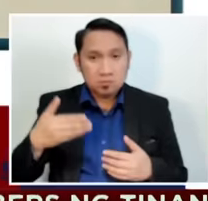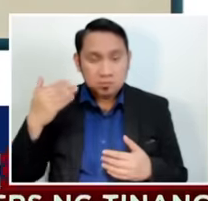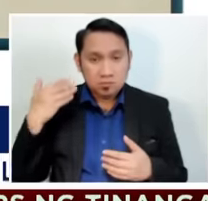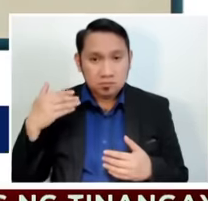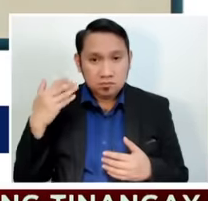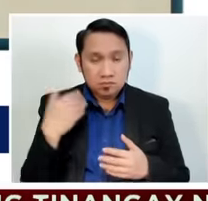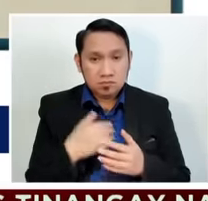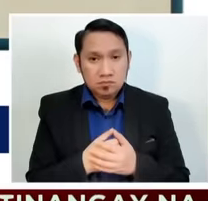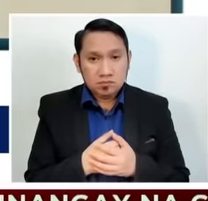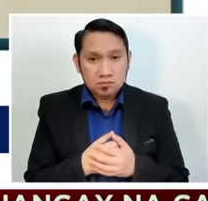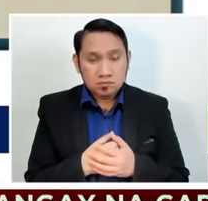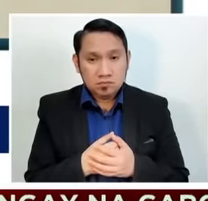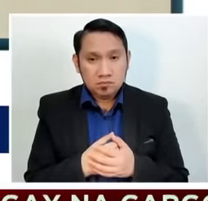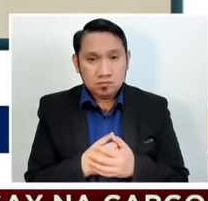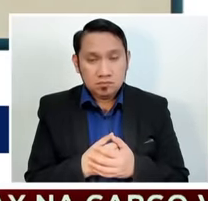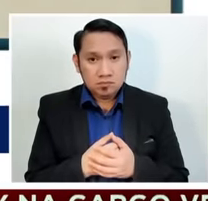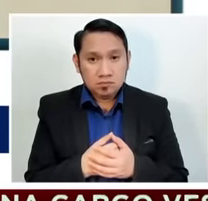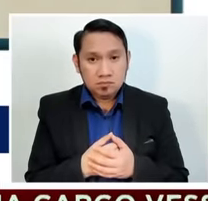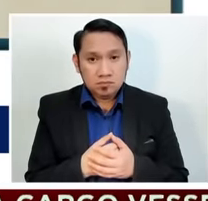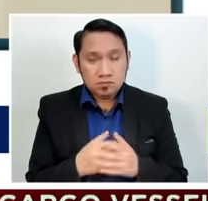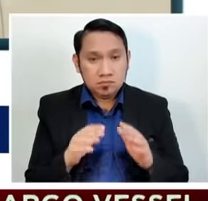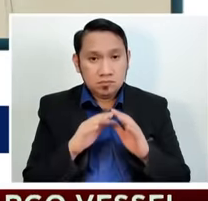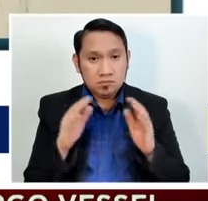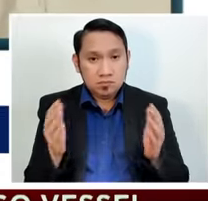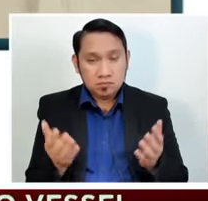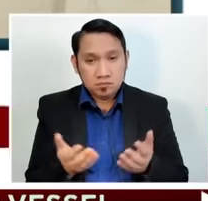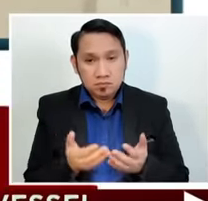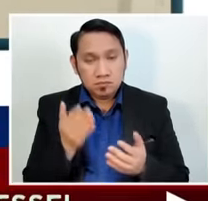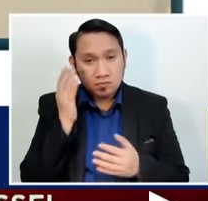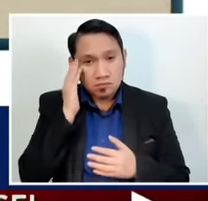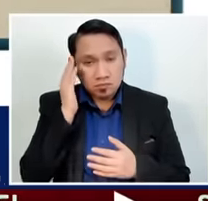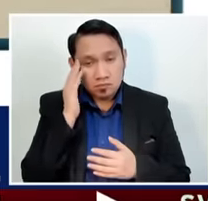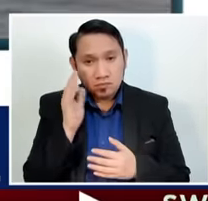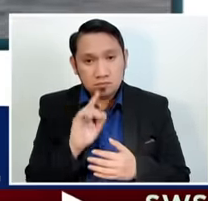missions, the entire world knows what has happened